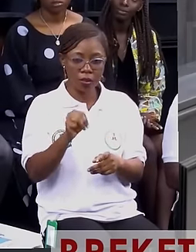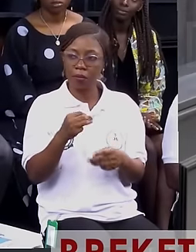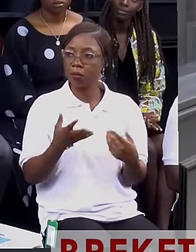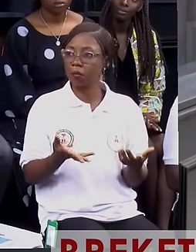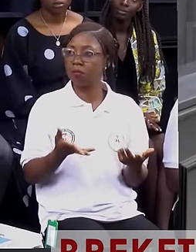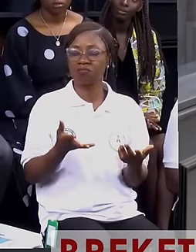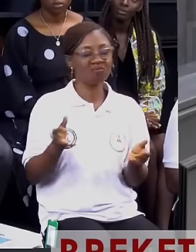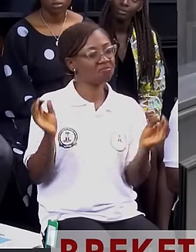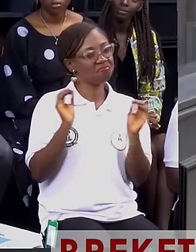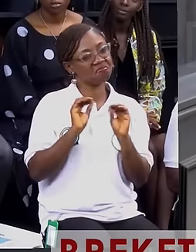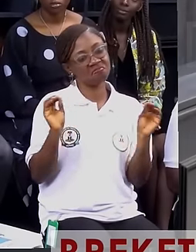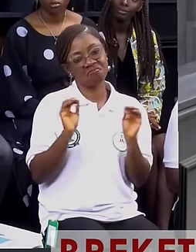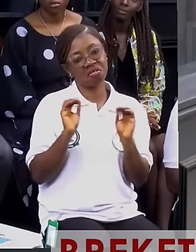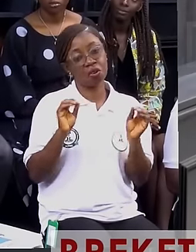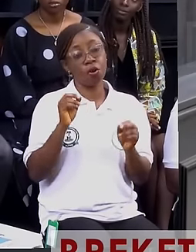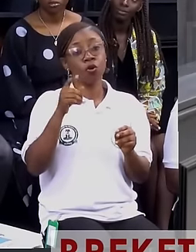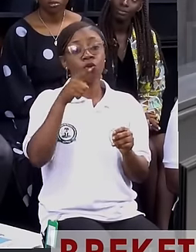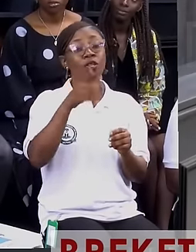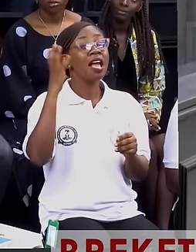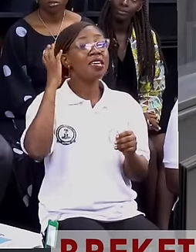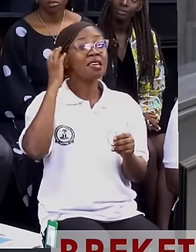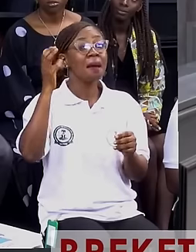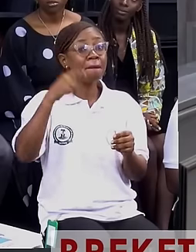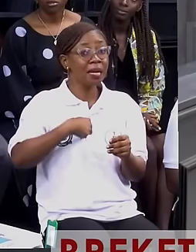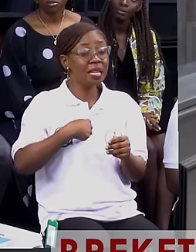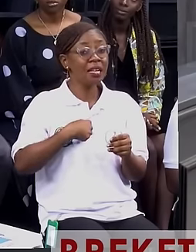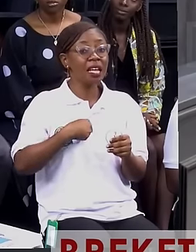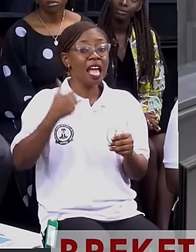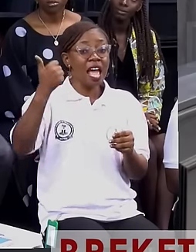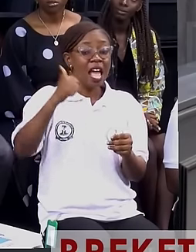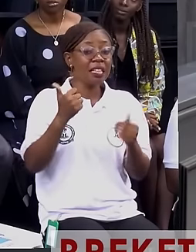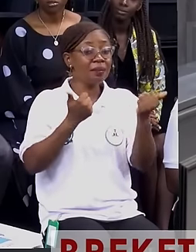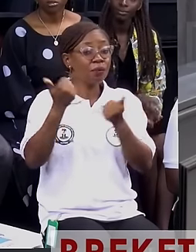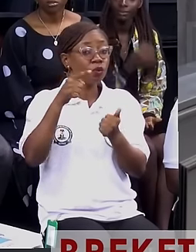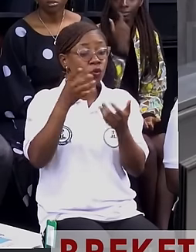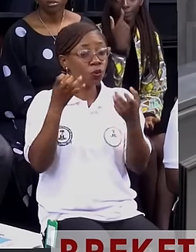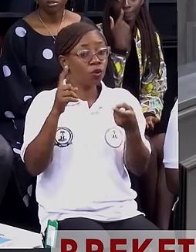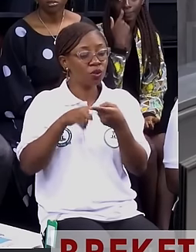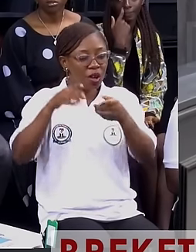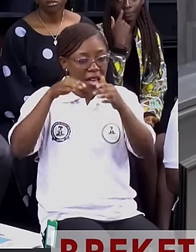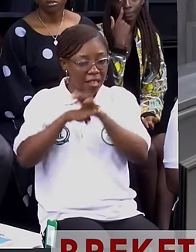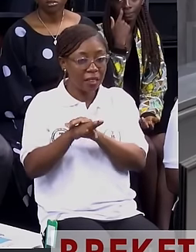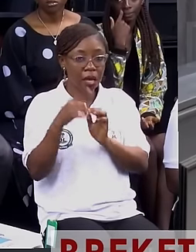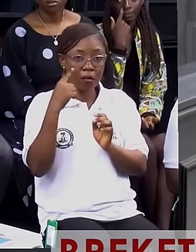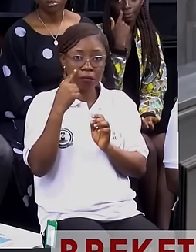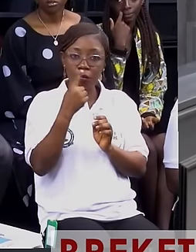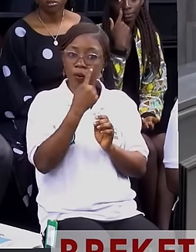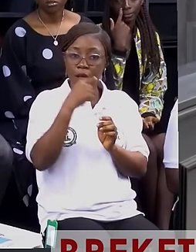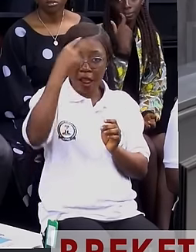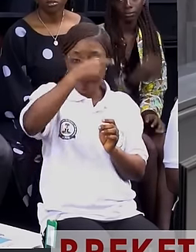their faces. Una, where they hear me now, any motor una want enter, look their face